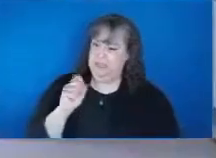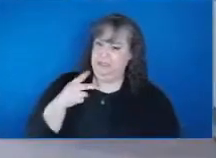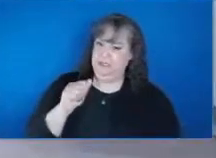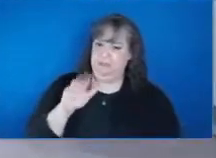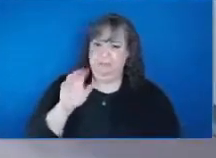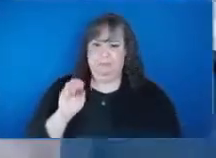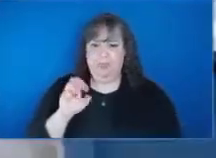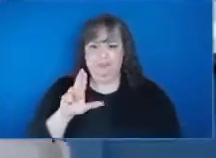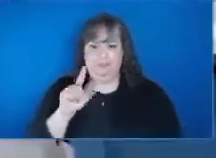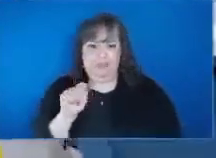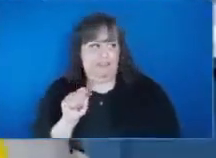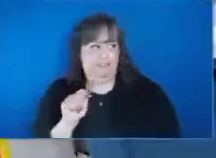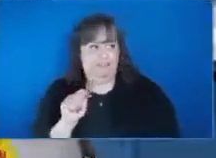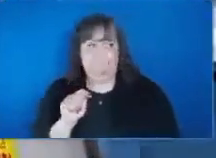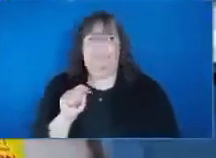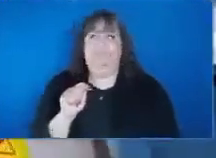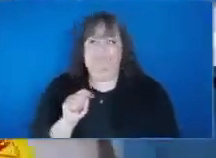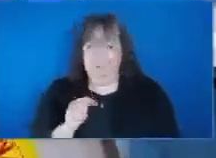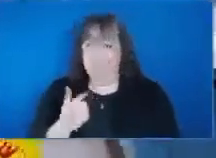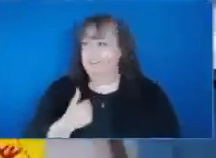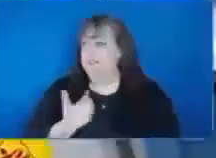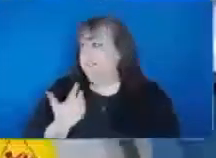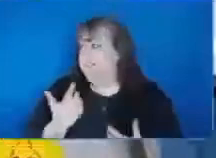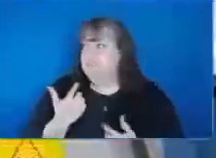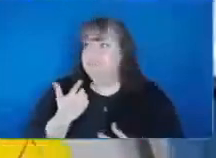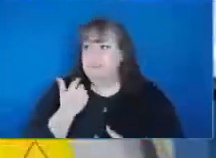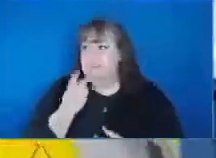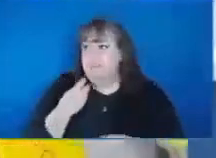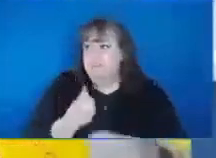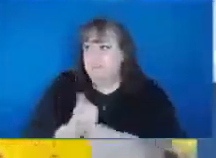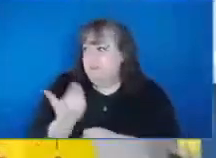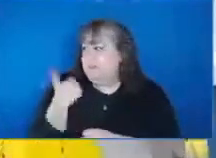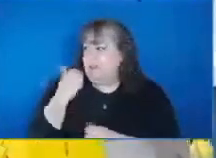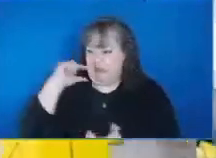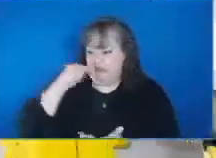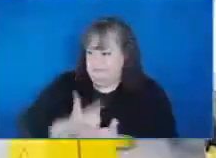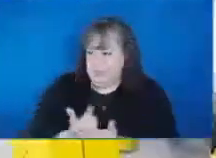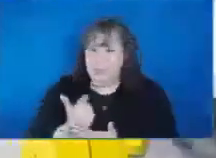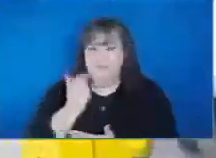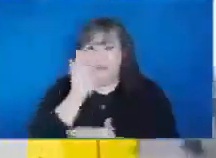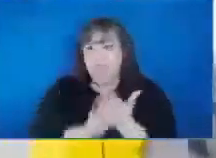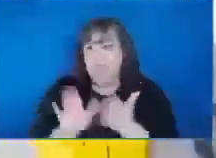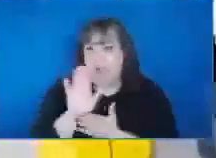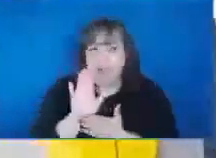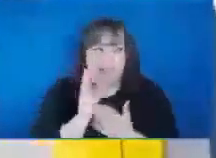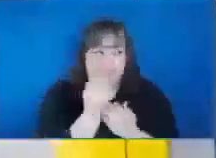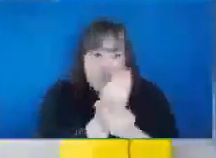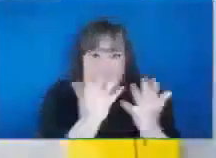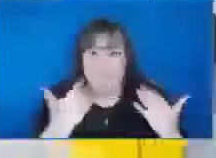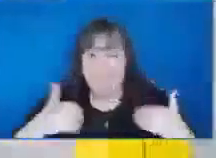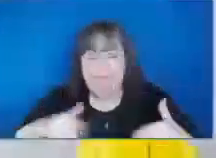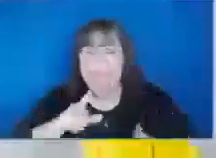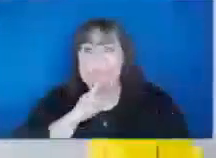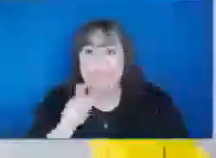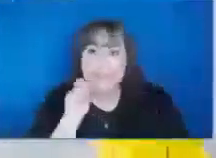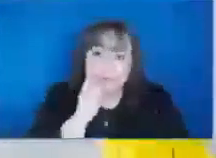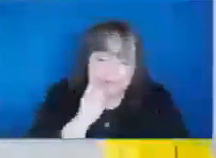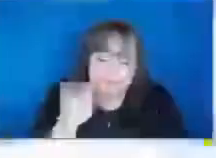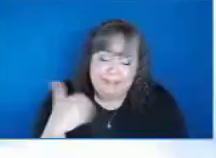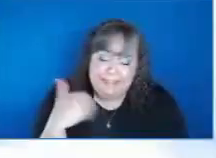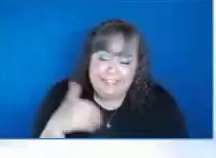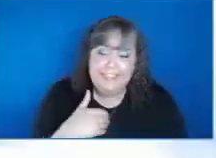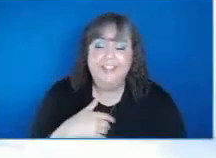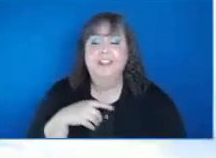out of college, so like, to everyone out there, this is so cool. No, you got your foot in the door